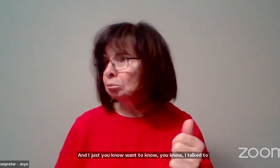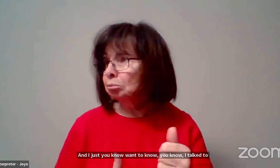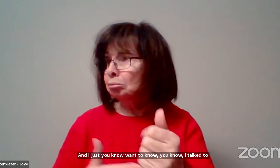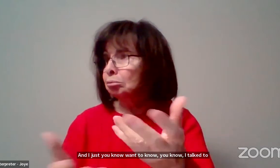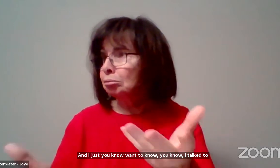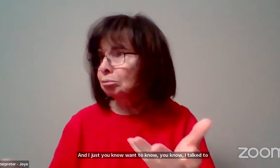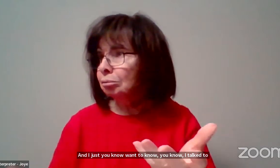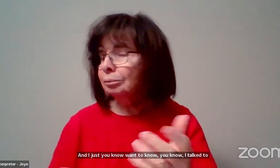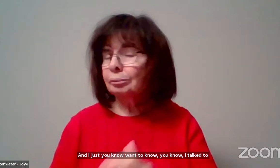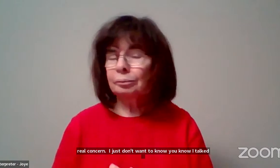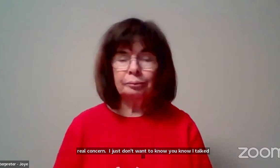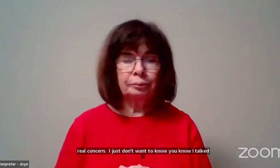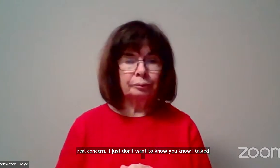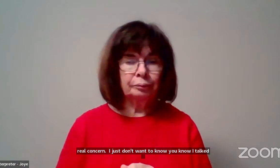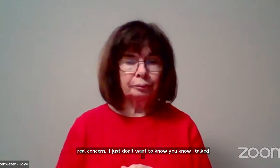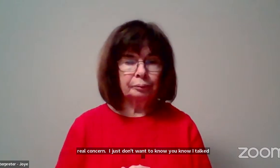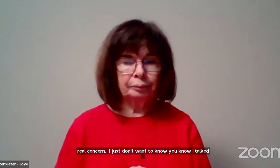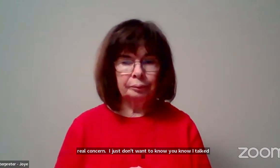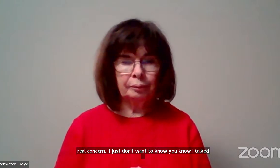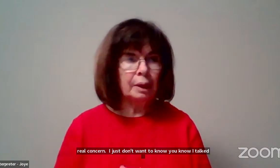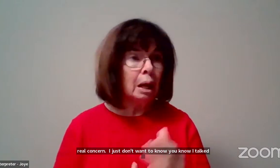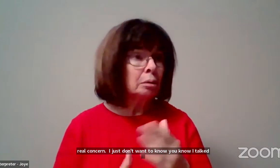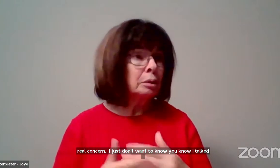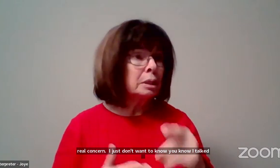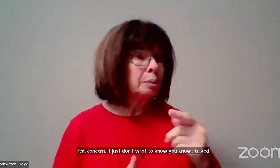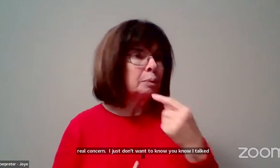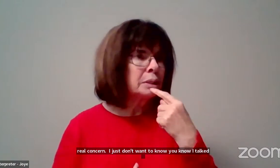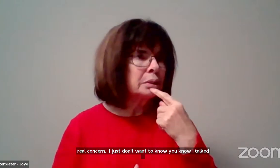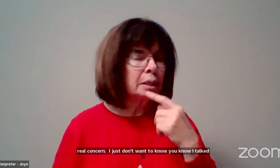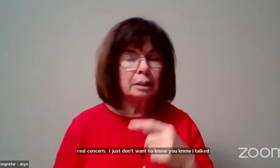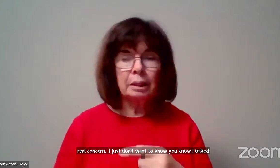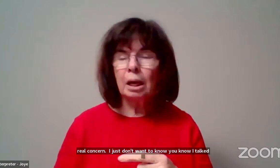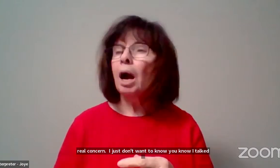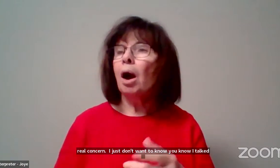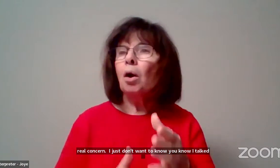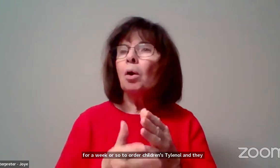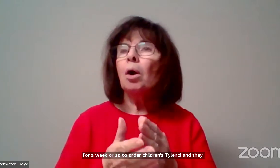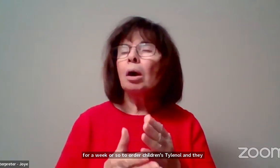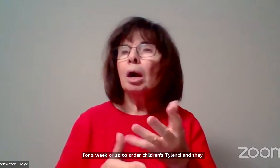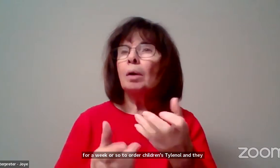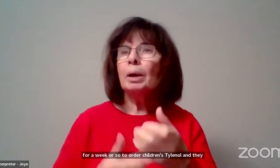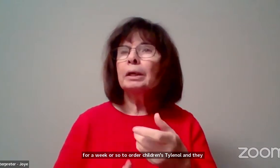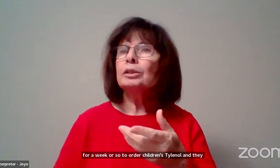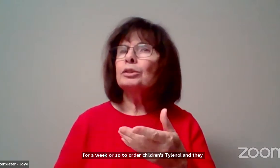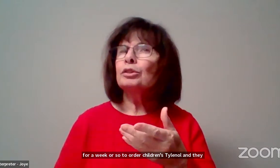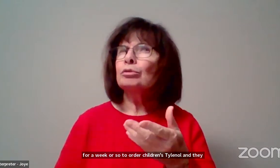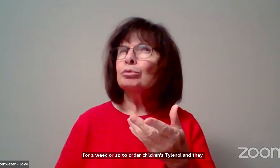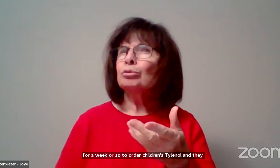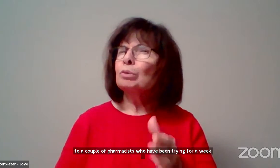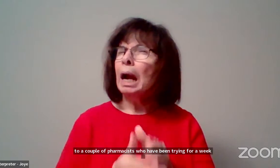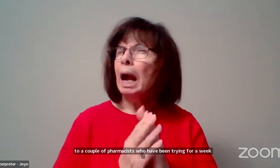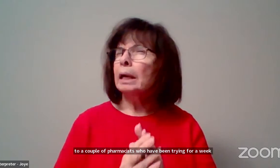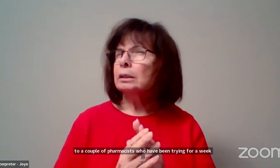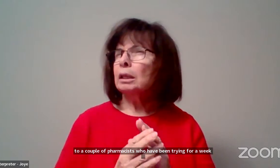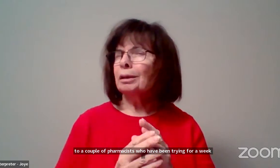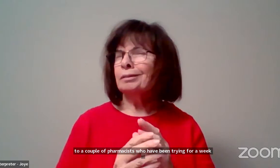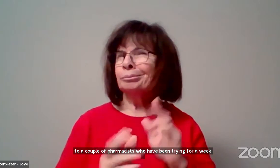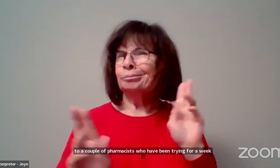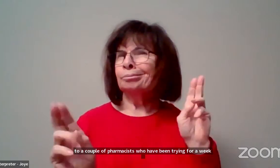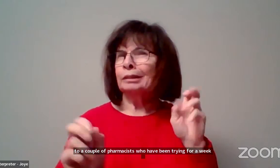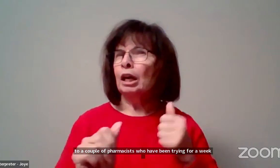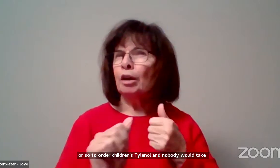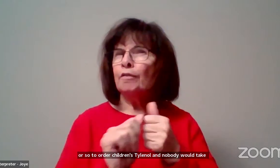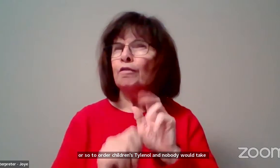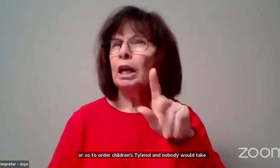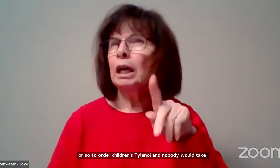So, someone was going to speak. I just was going to ask kind of a related follow-up question. Sure. Like, if I